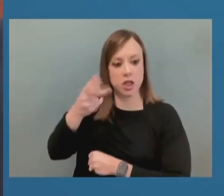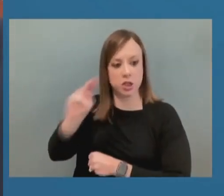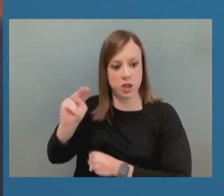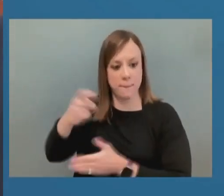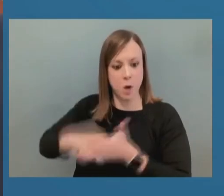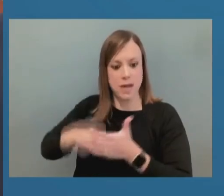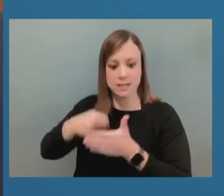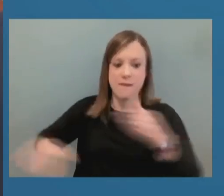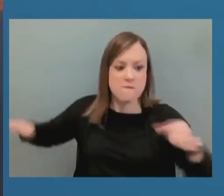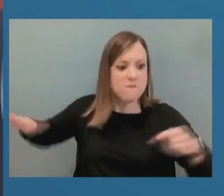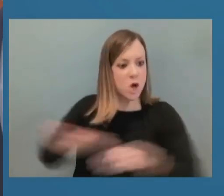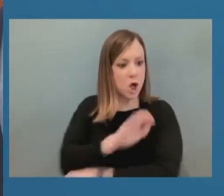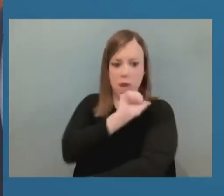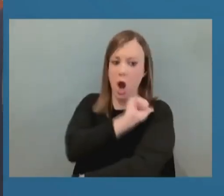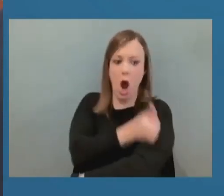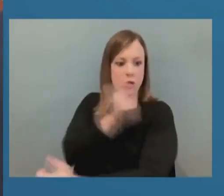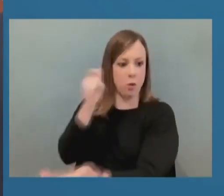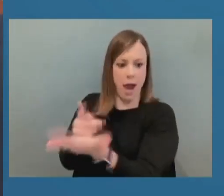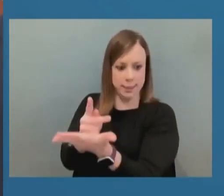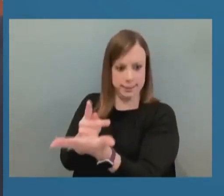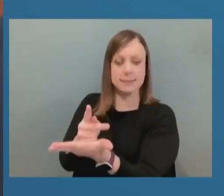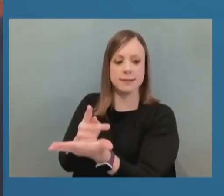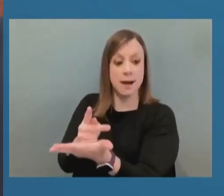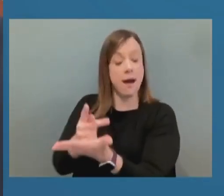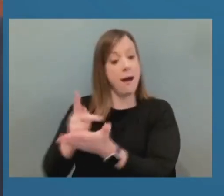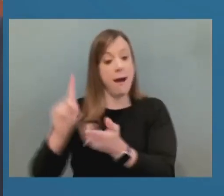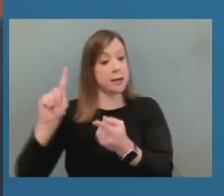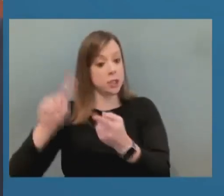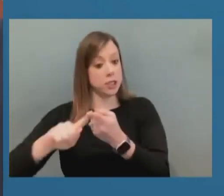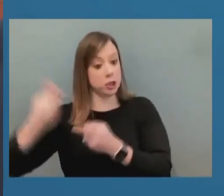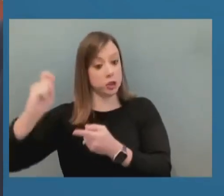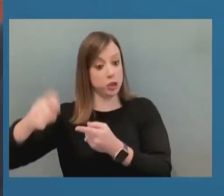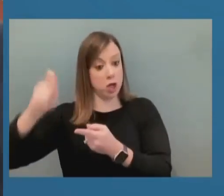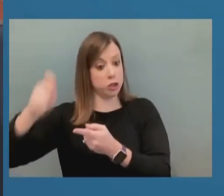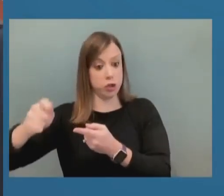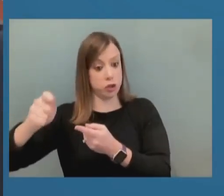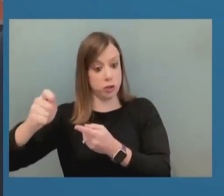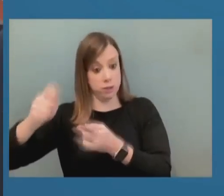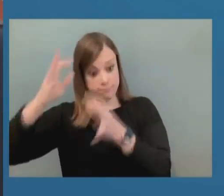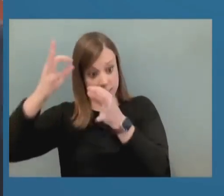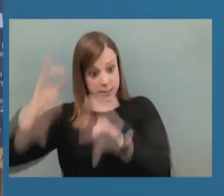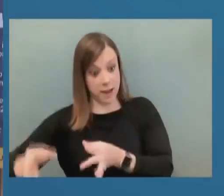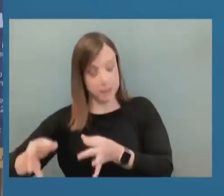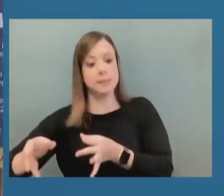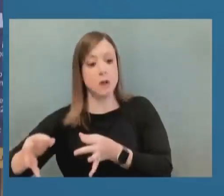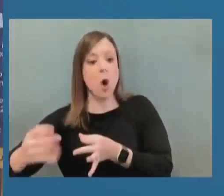judge rules, these cameras are staying on, and we expect the judge to rule in our favor.